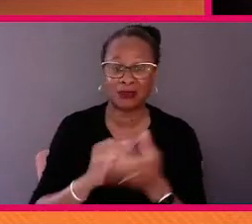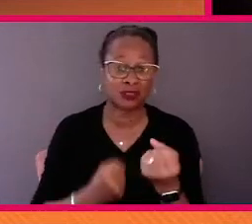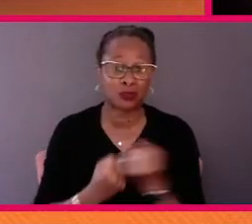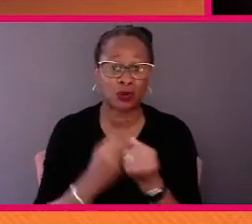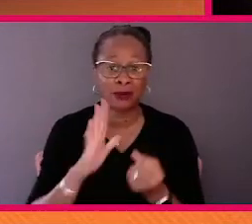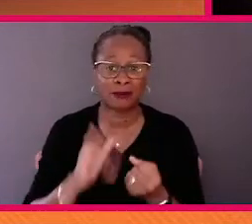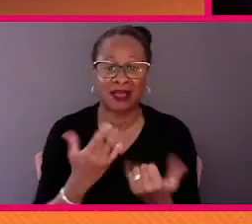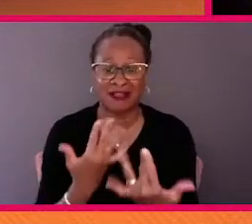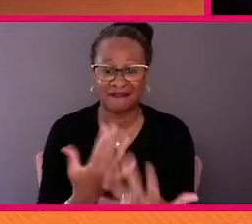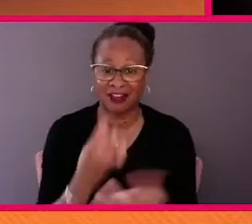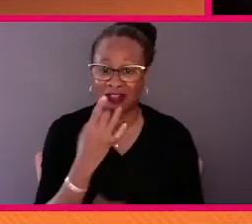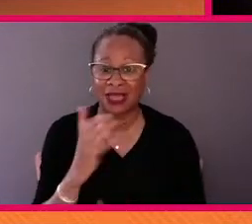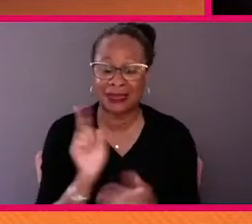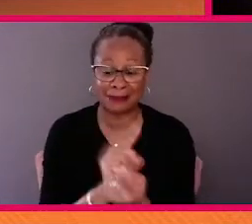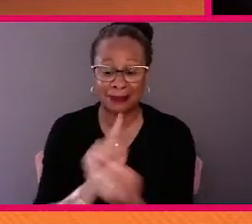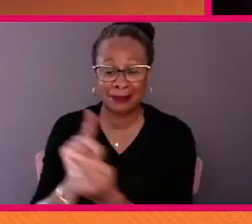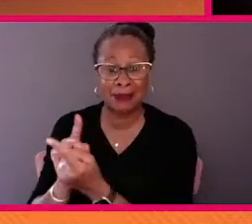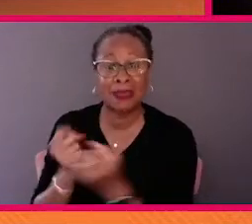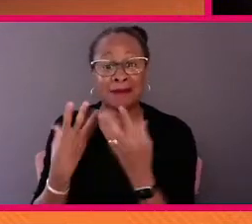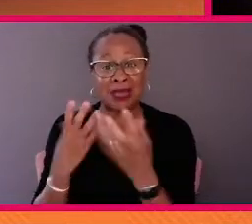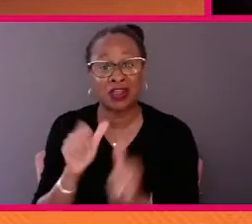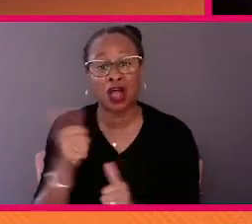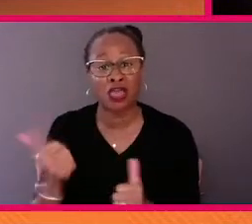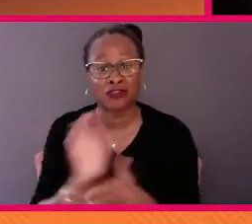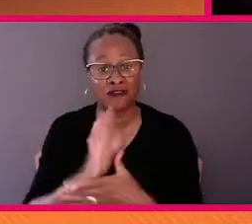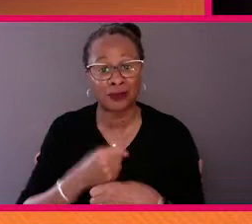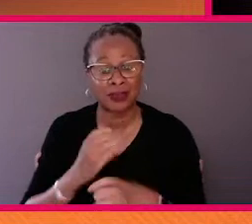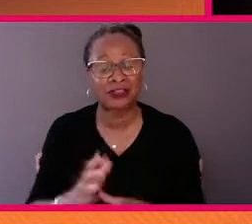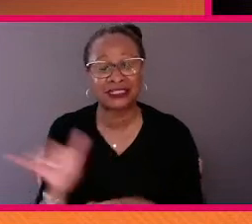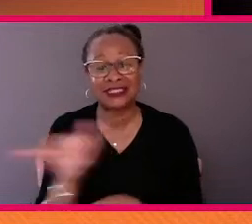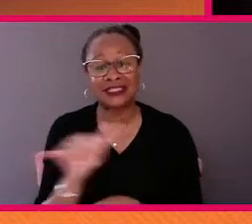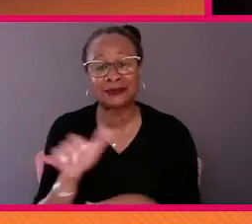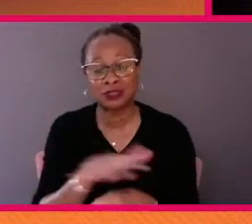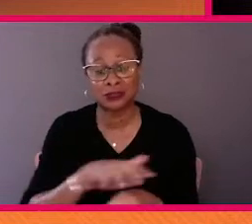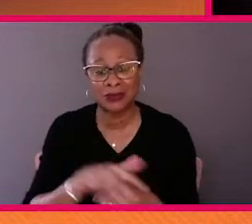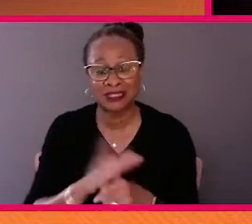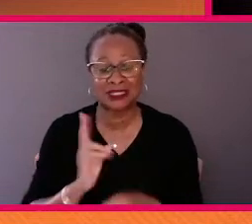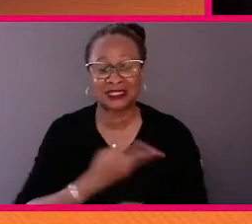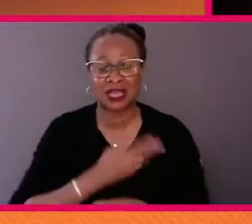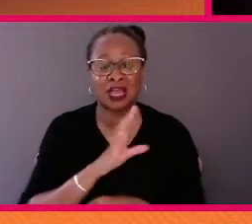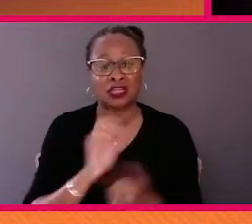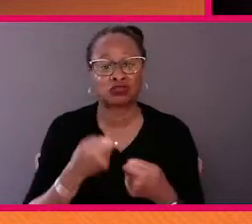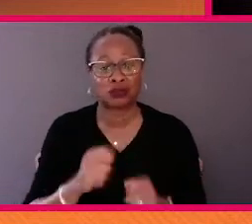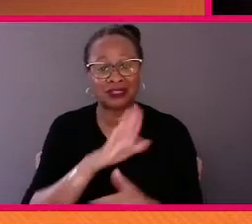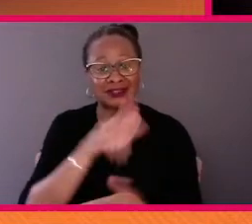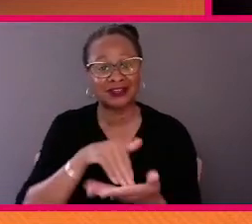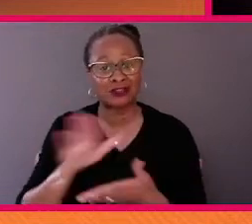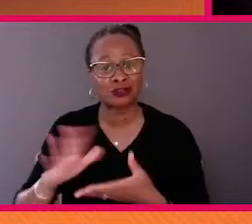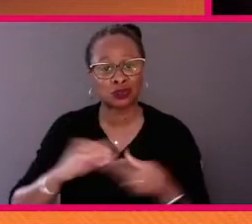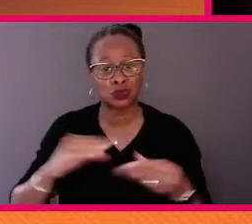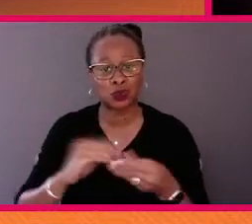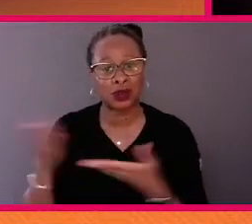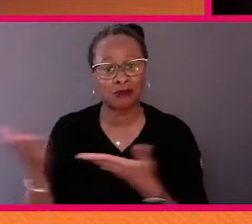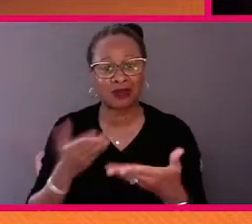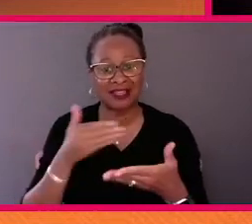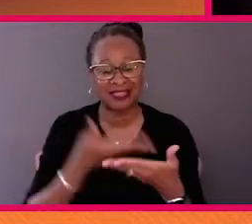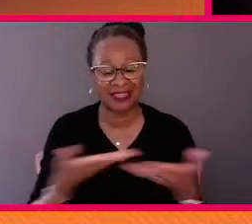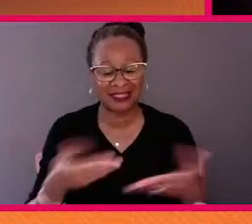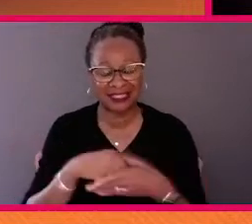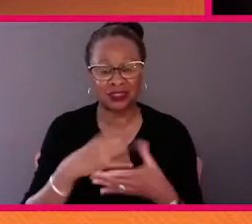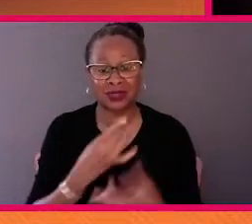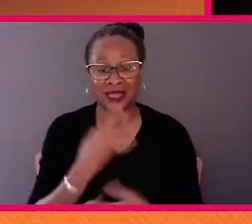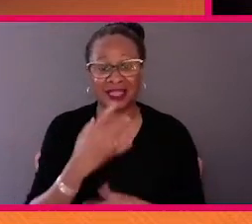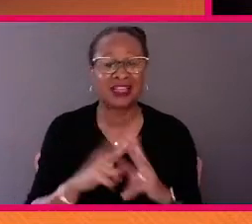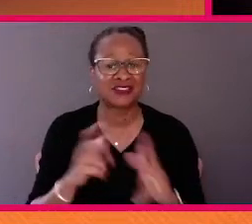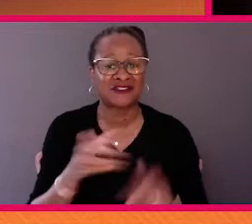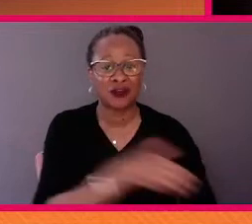these other filmmakers that are in a similar space as us, trying to center these stories and trying to bring things into the light. It's been a really empowering